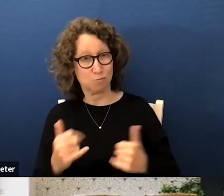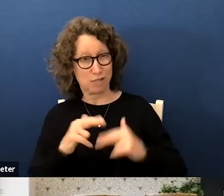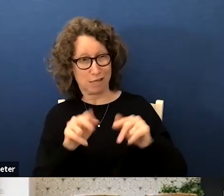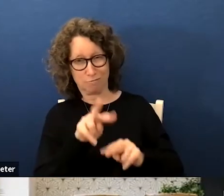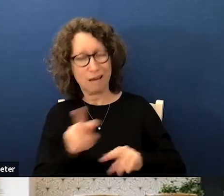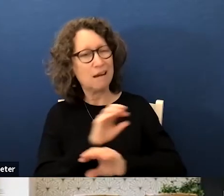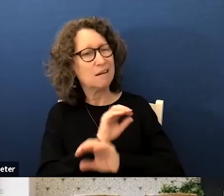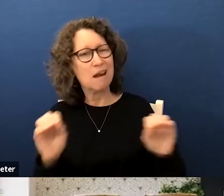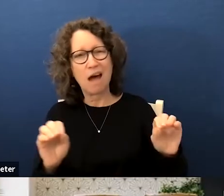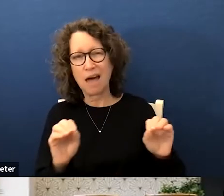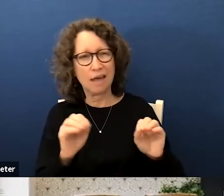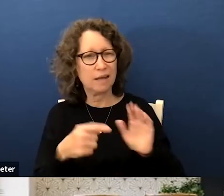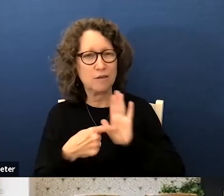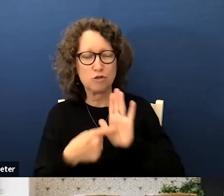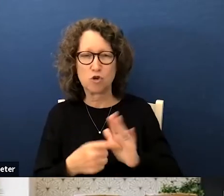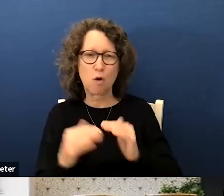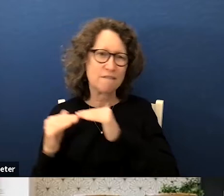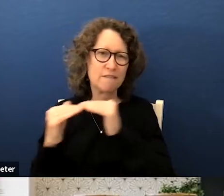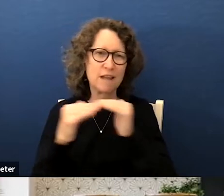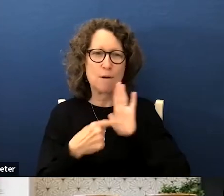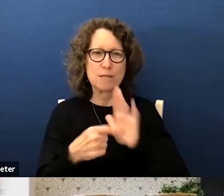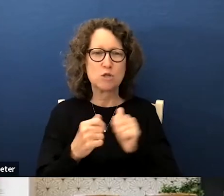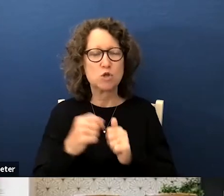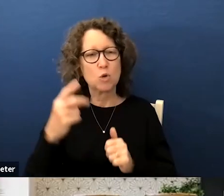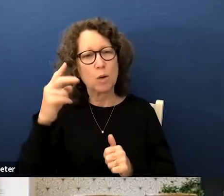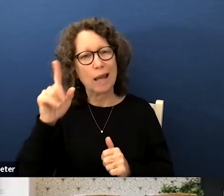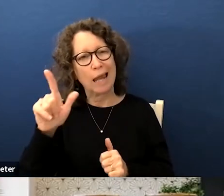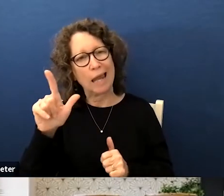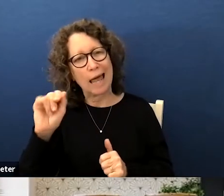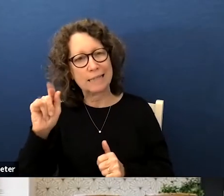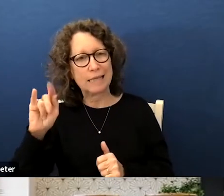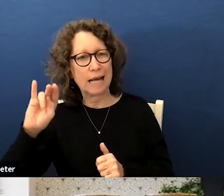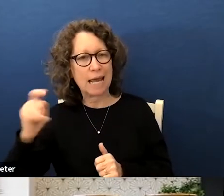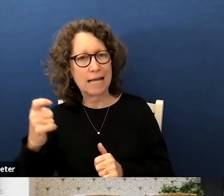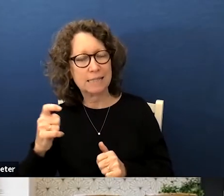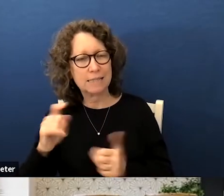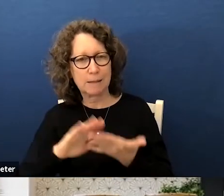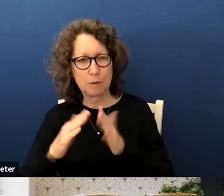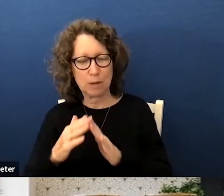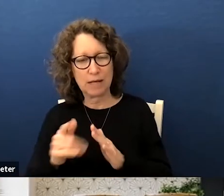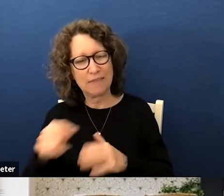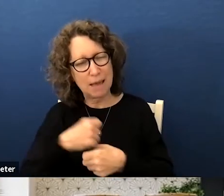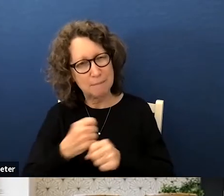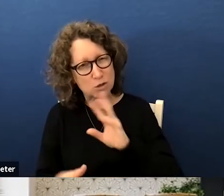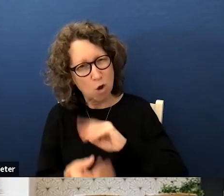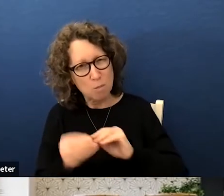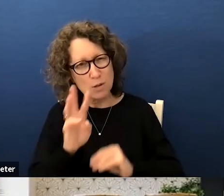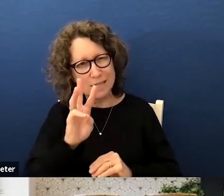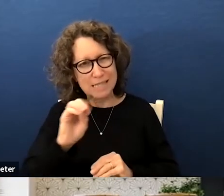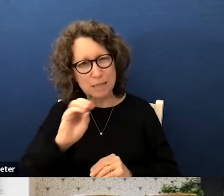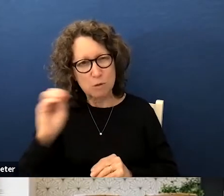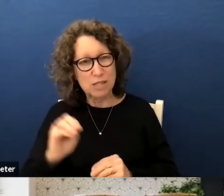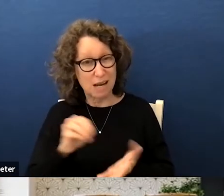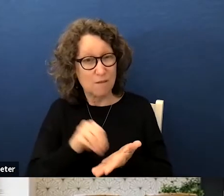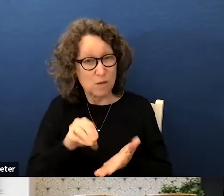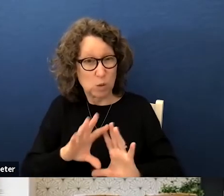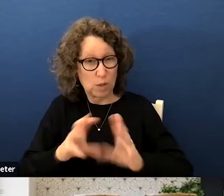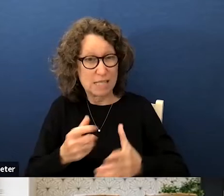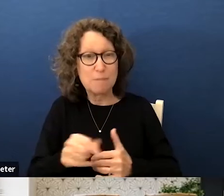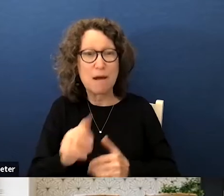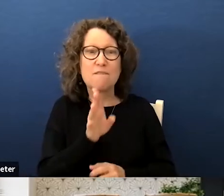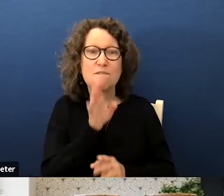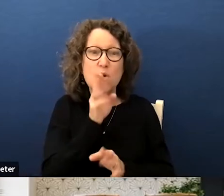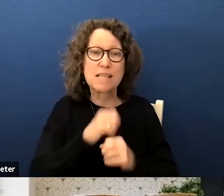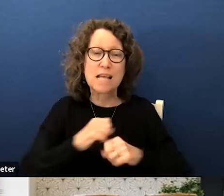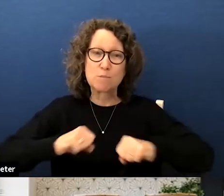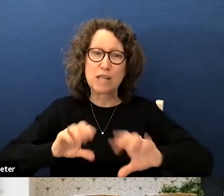none of the maps offer fair representation to the latinx community the latinx community makes up almost 60 percent of the student body but their voices as